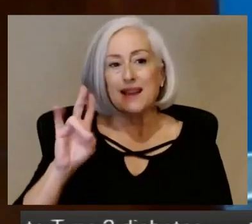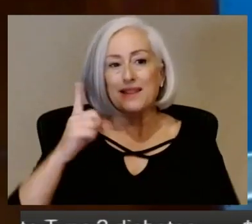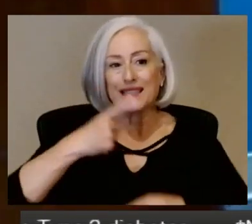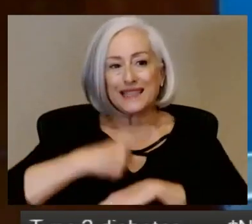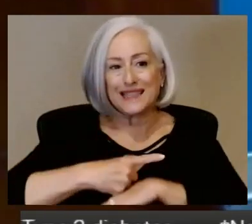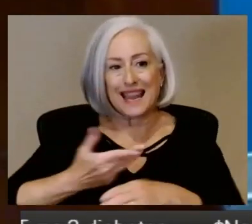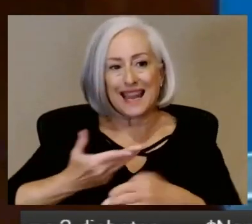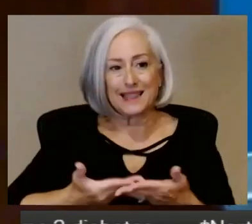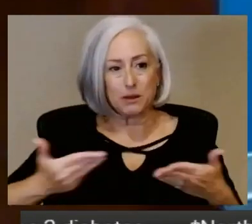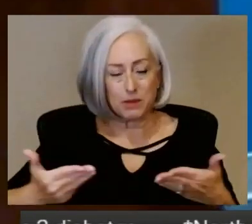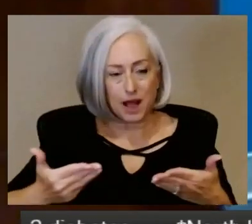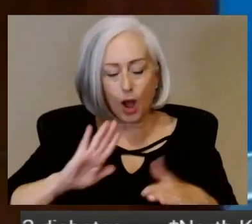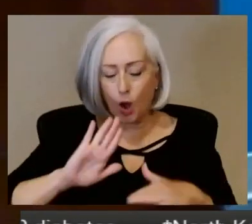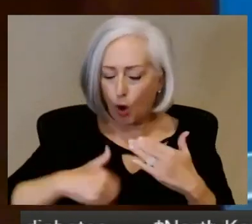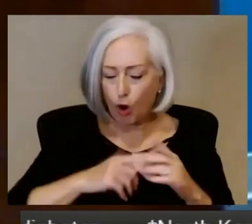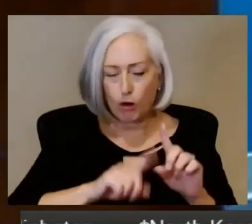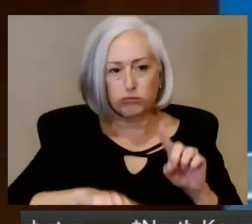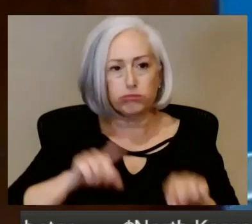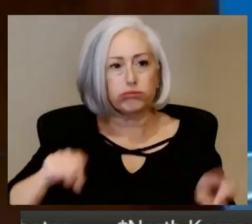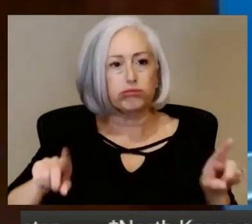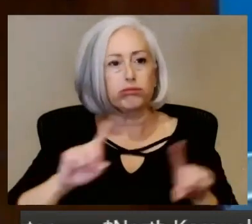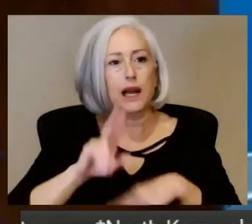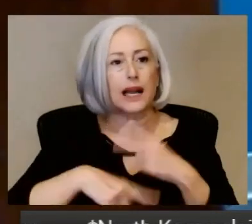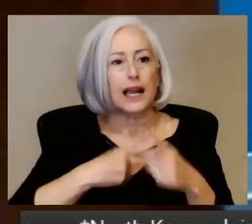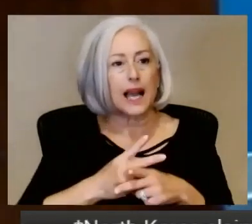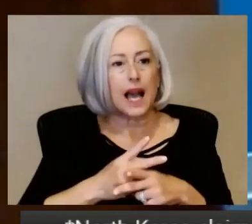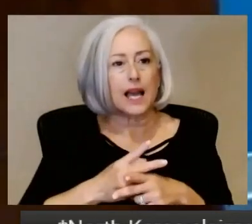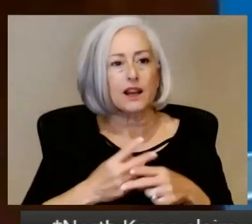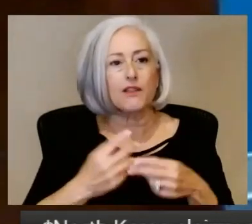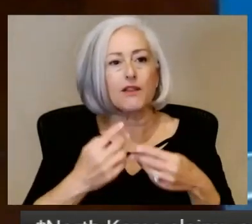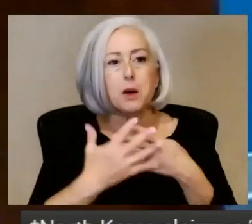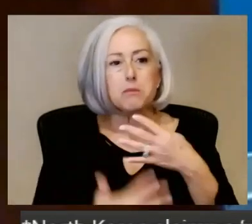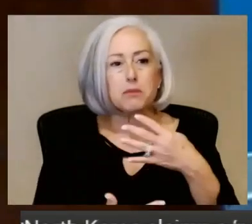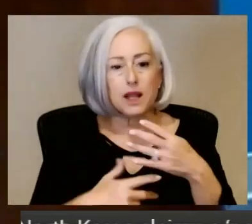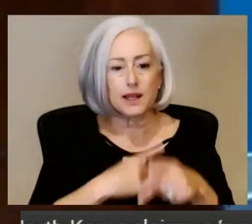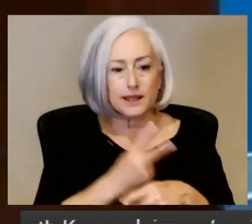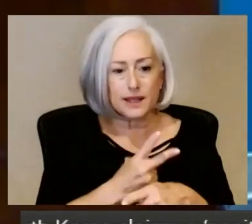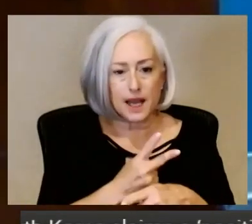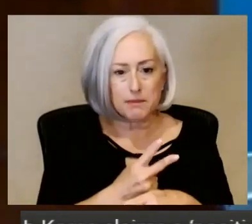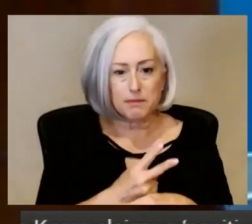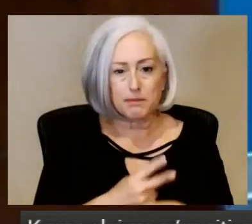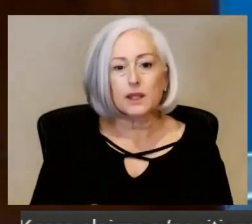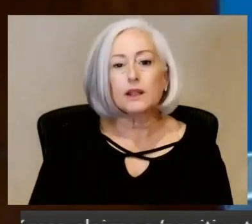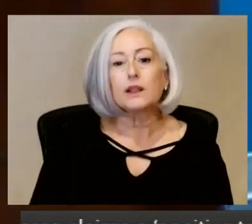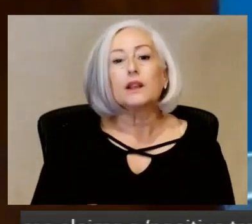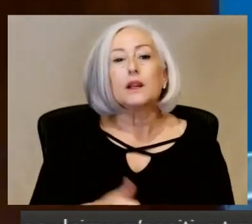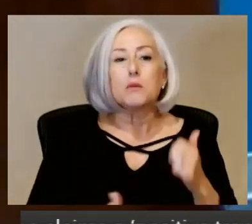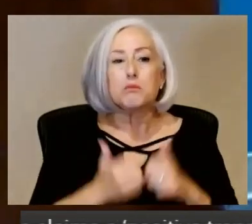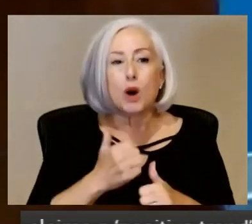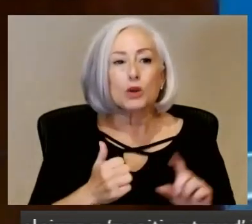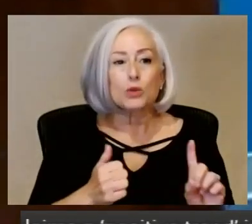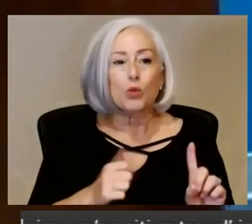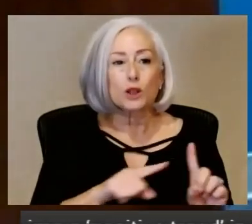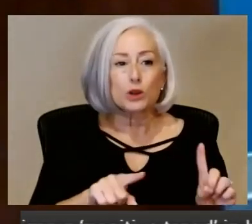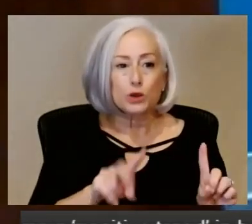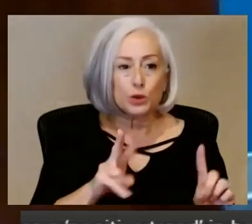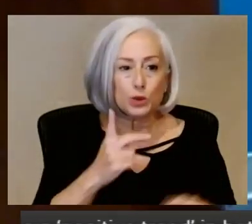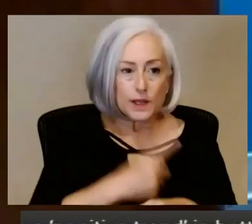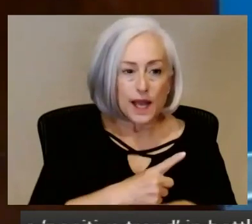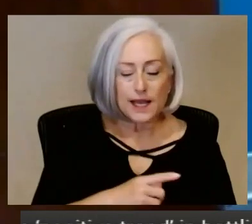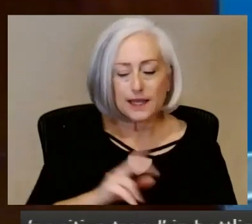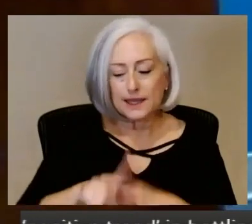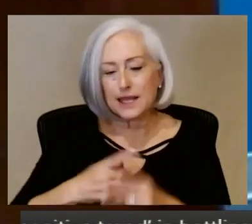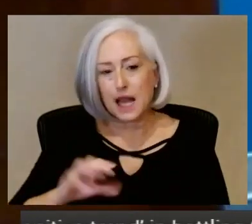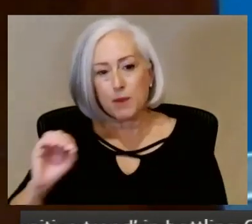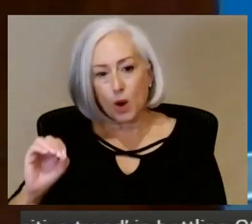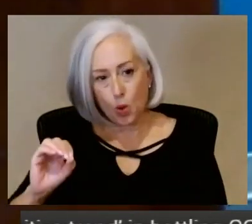hand. Right now, most blood types are at 2 to 3 days, with type O at 1 to 2 days. Our platelets are also very low, so it